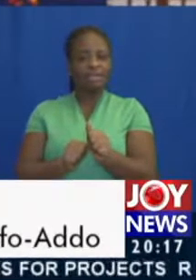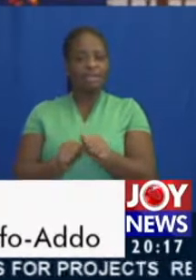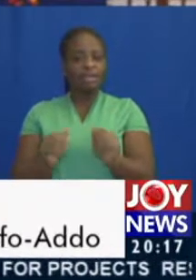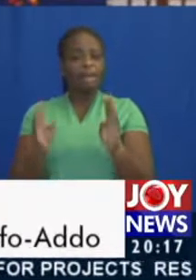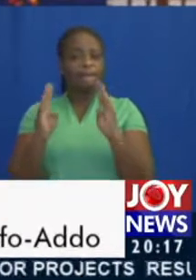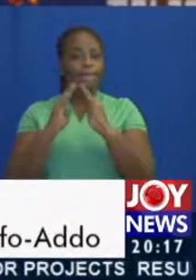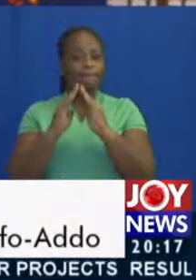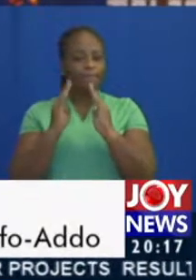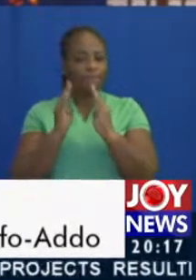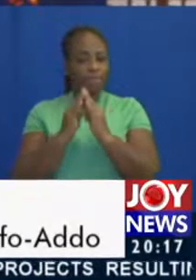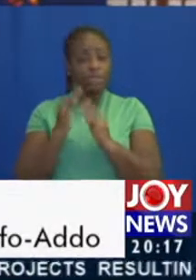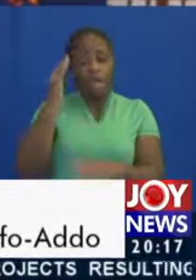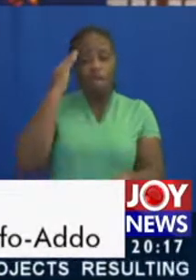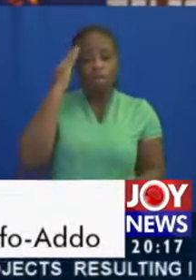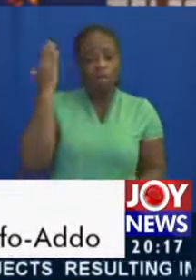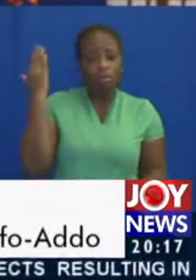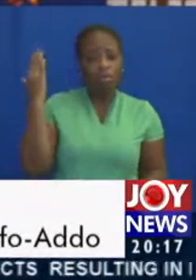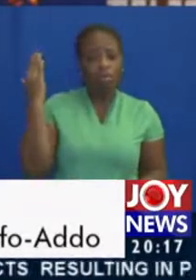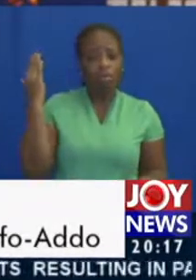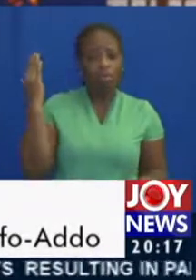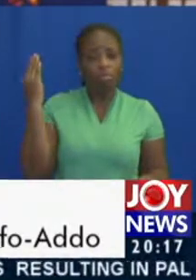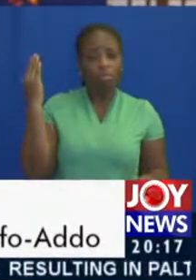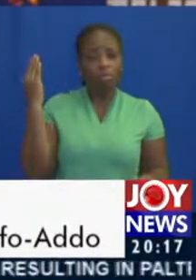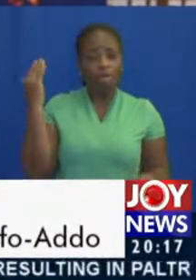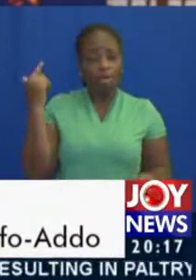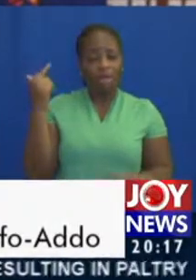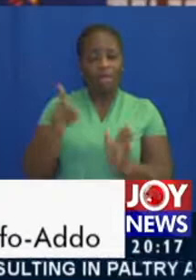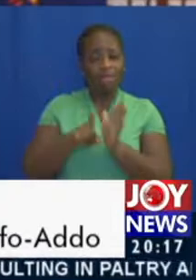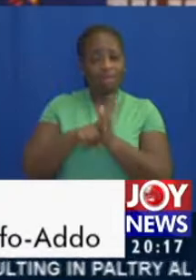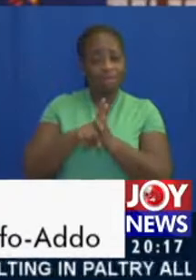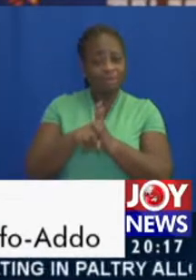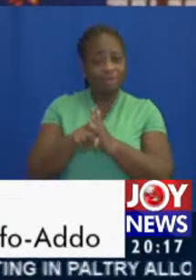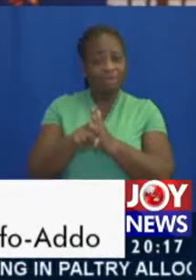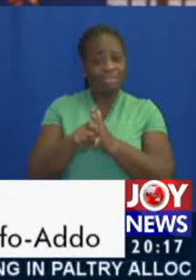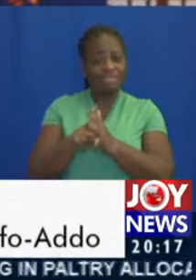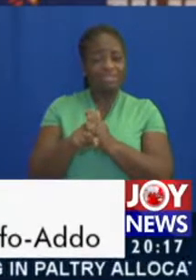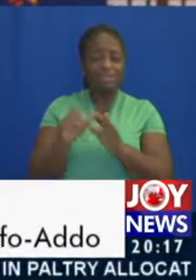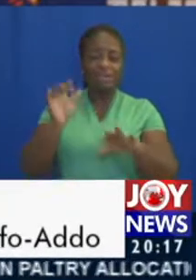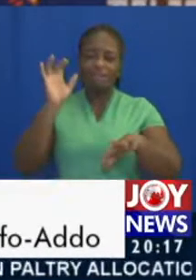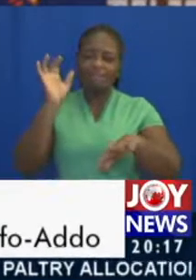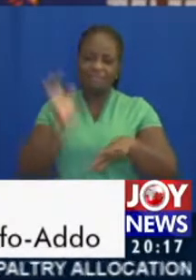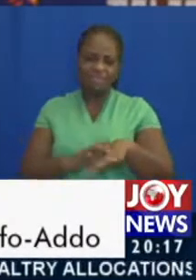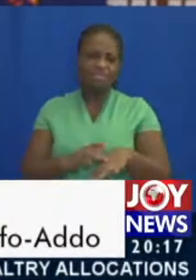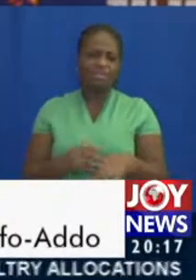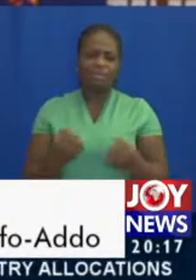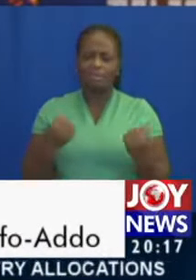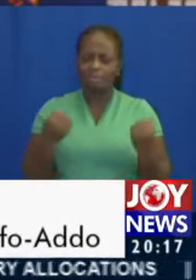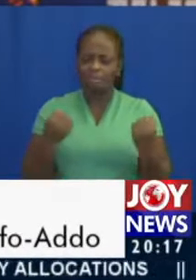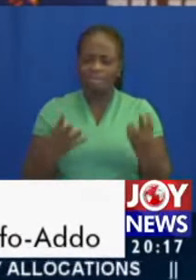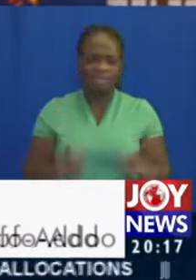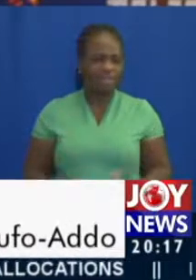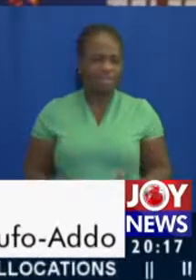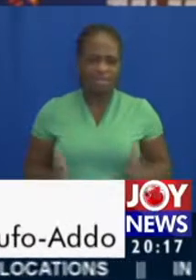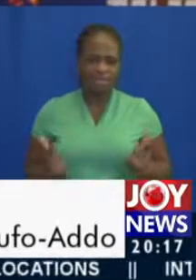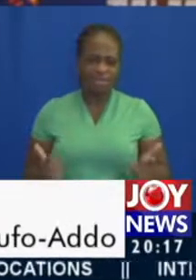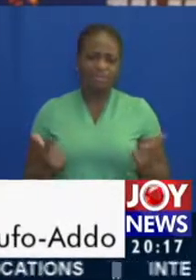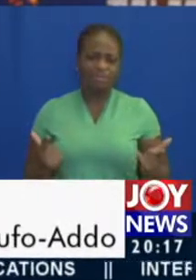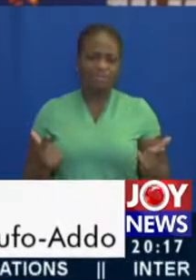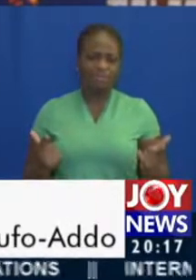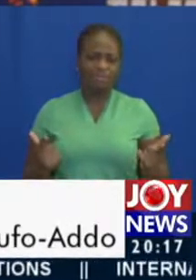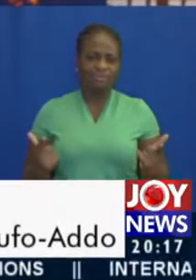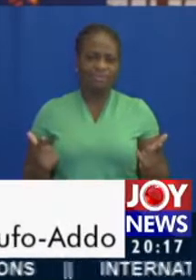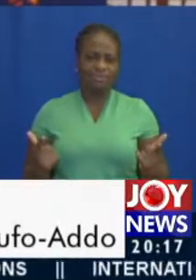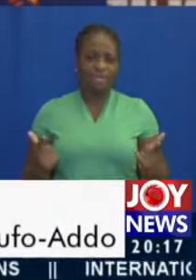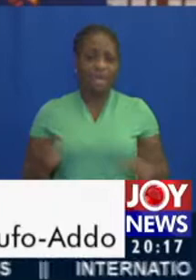I know that the pandemic has adversely affected many lives and livelihoods. It is for this